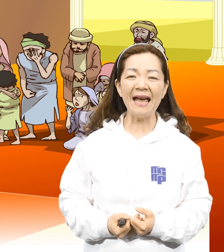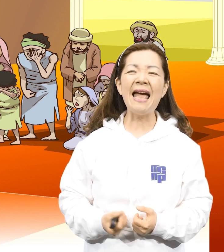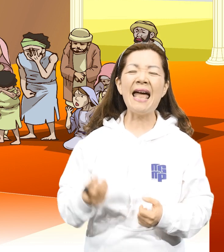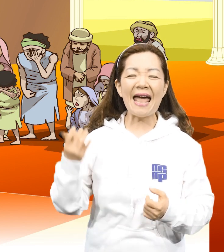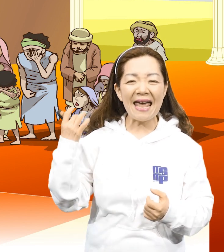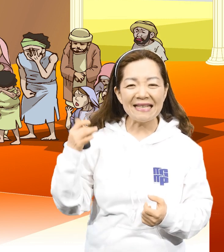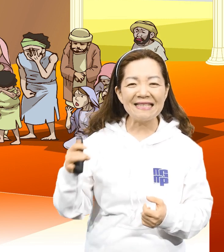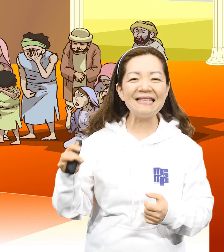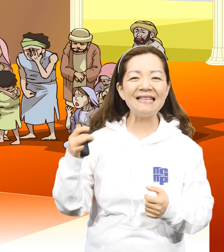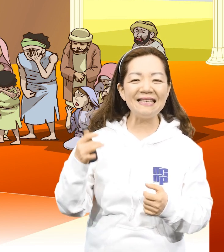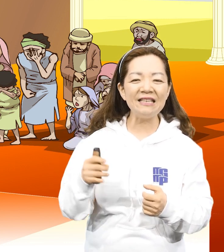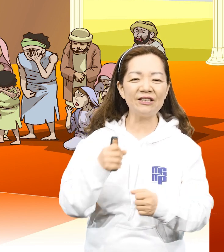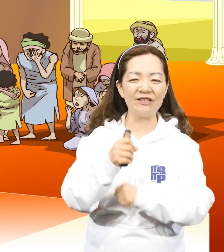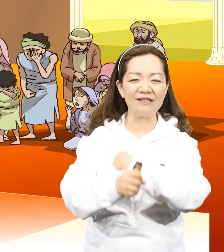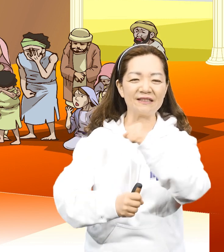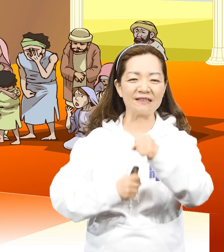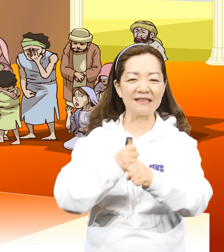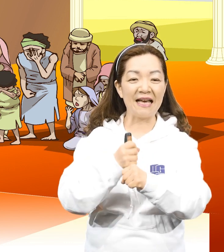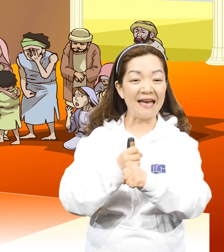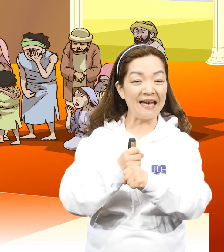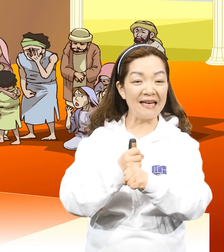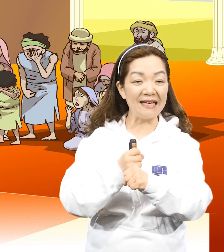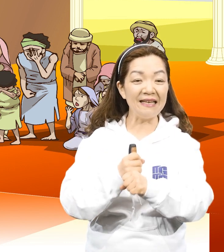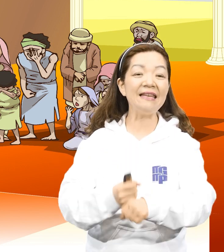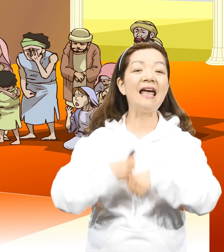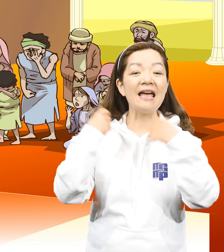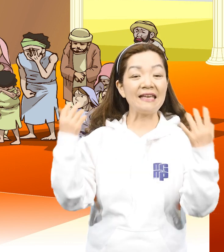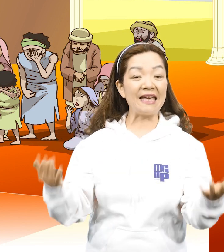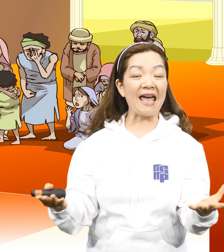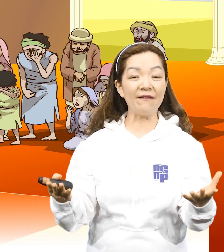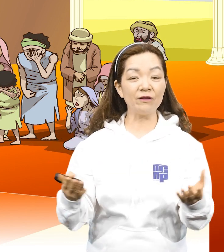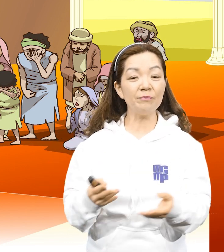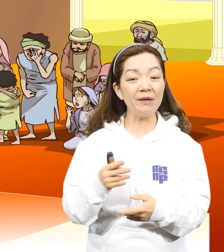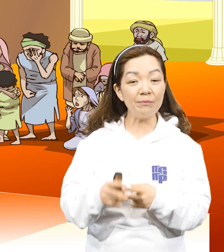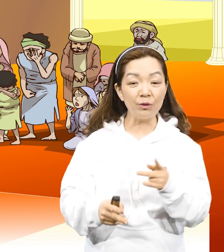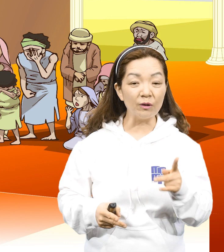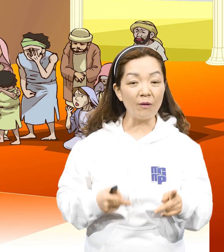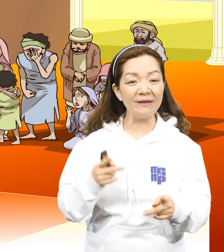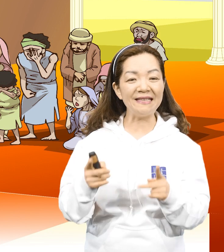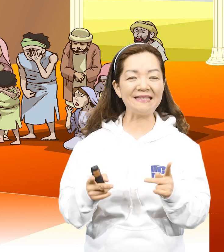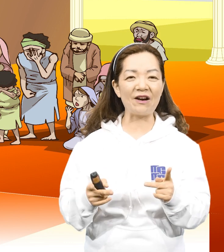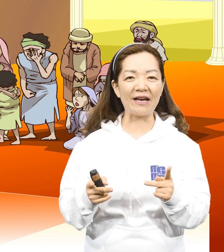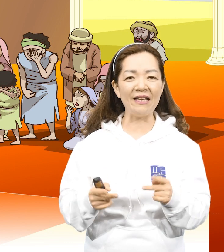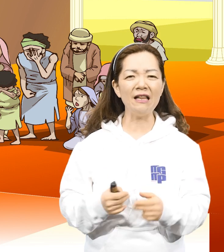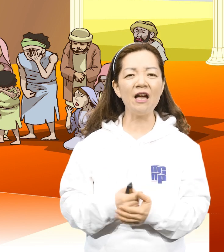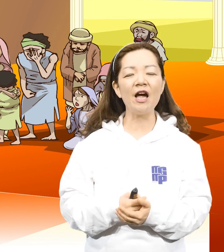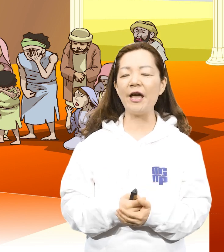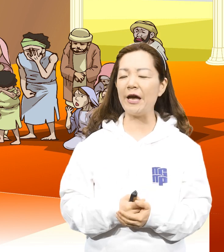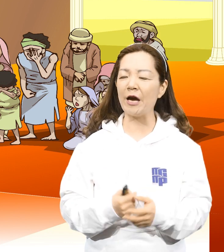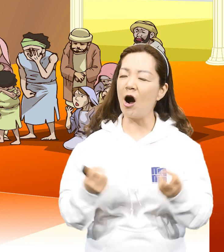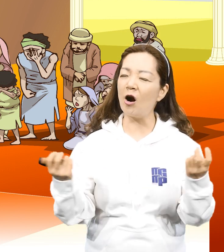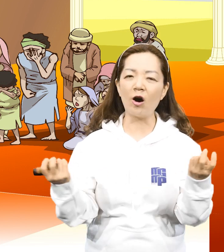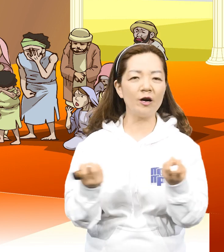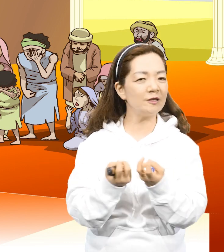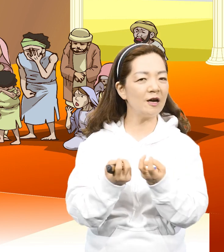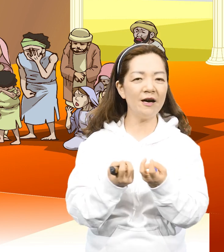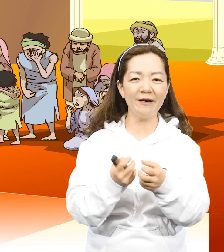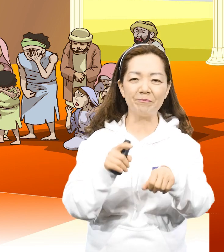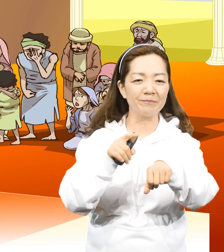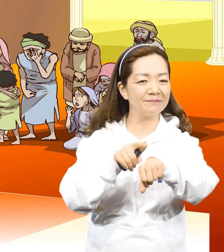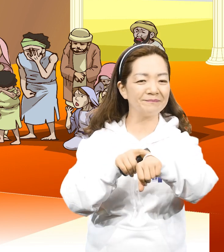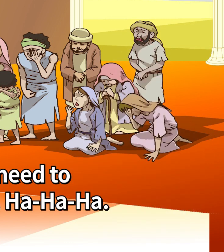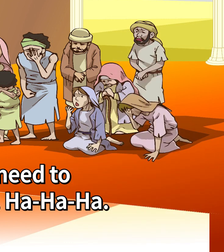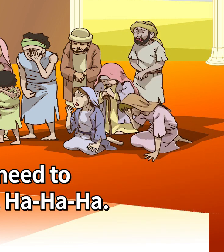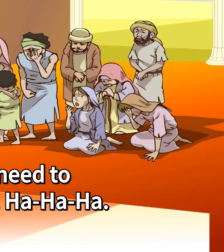for 18 years and gave the people of Israel a hard